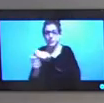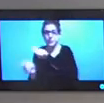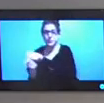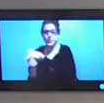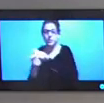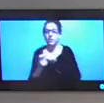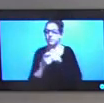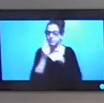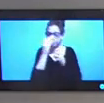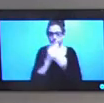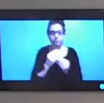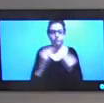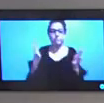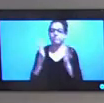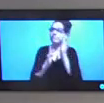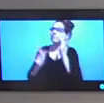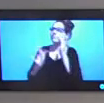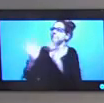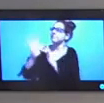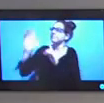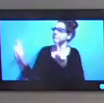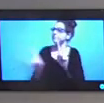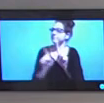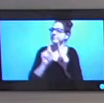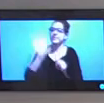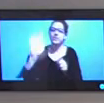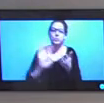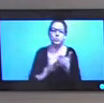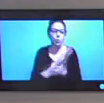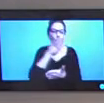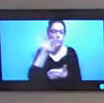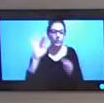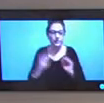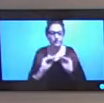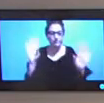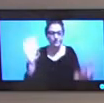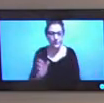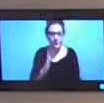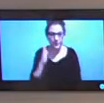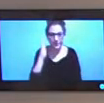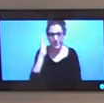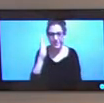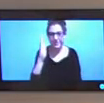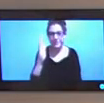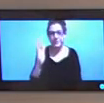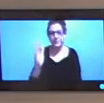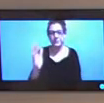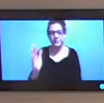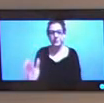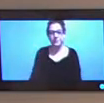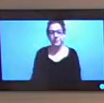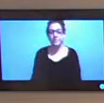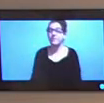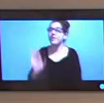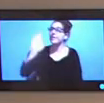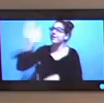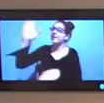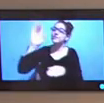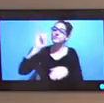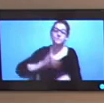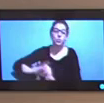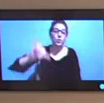and sufferings bore shall live and reign forever